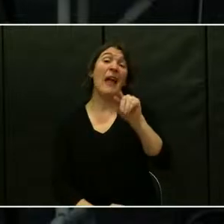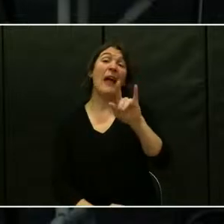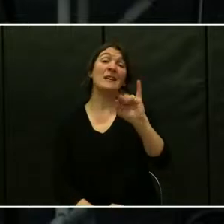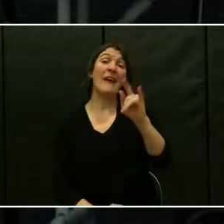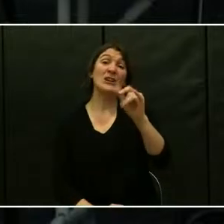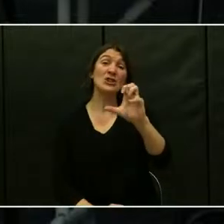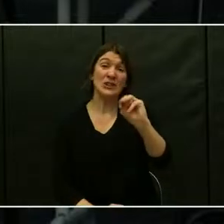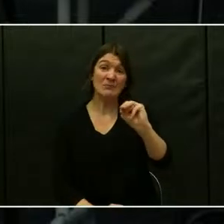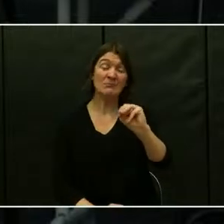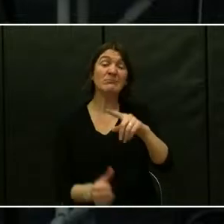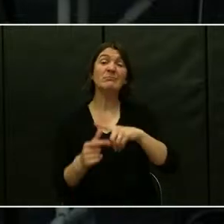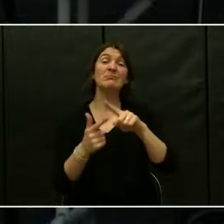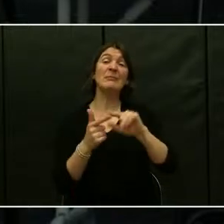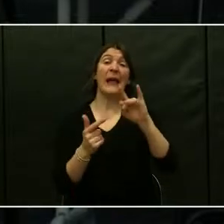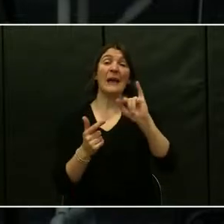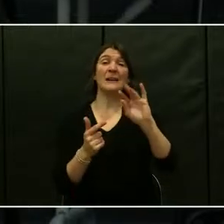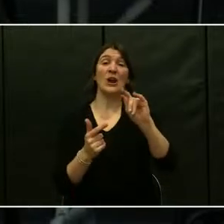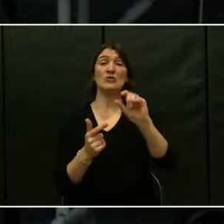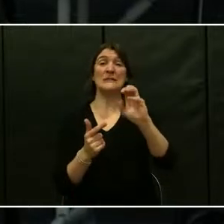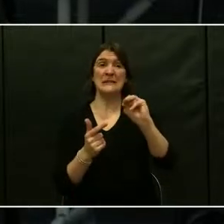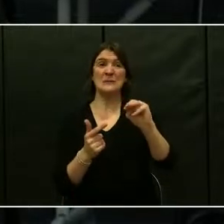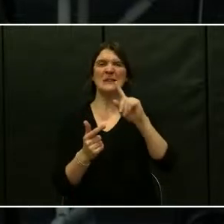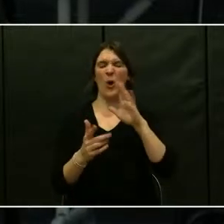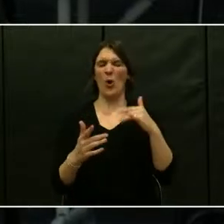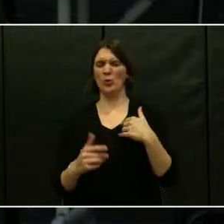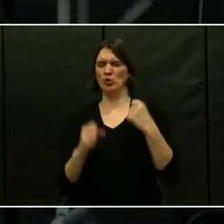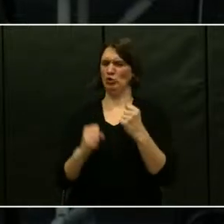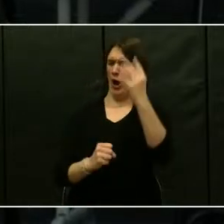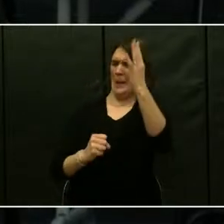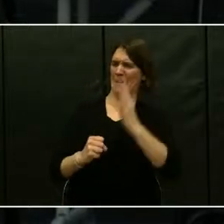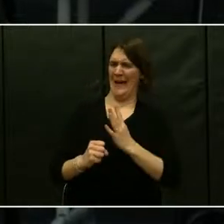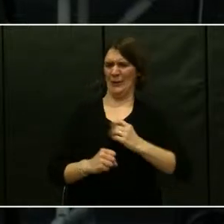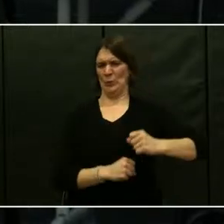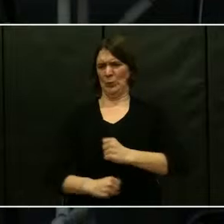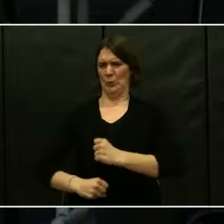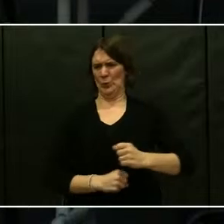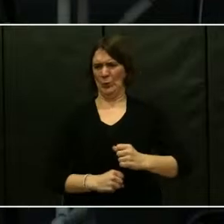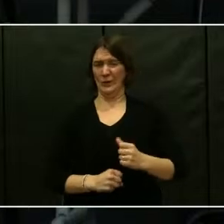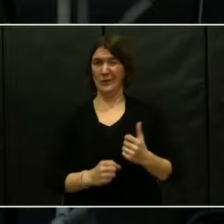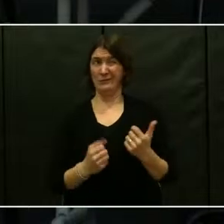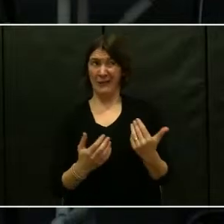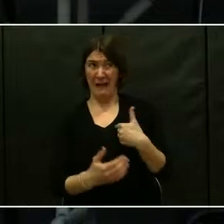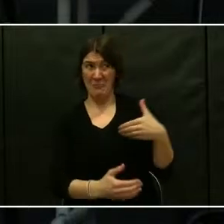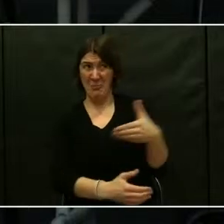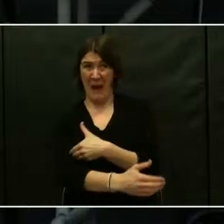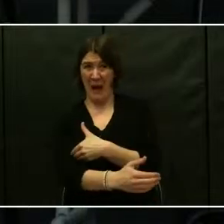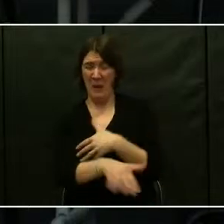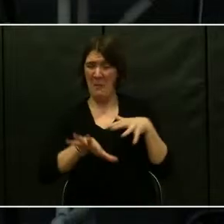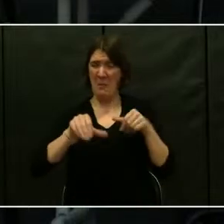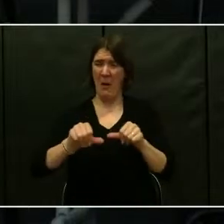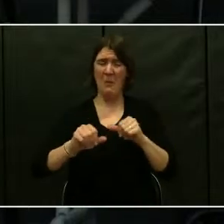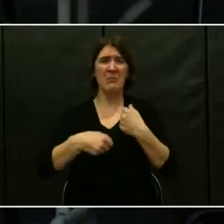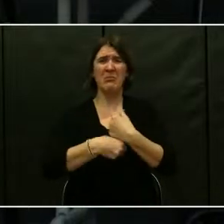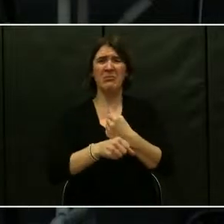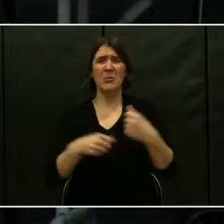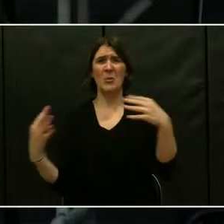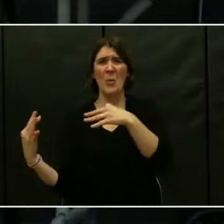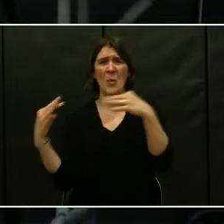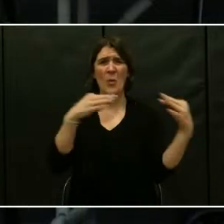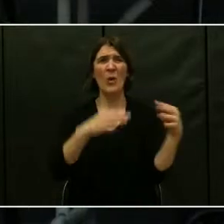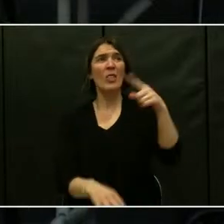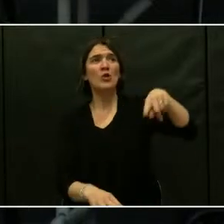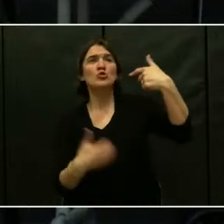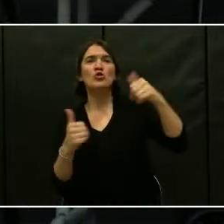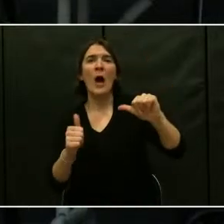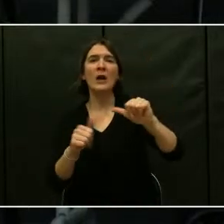and anti-terrorism so-called strong men with absolute power are waging Wars they are attempting to